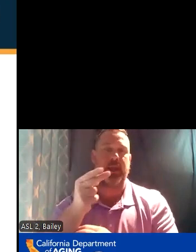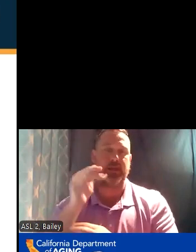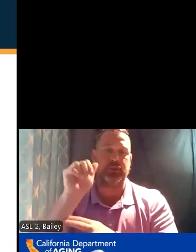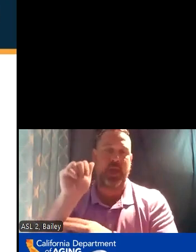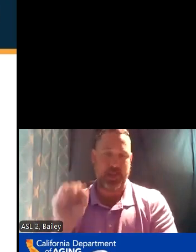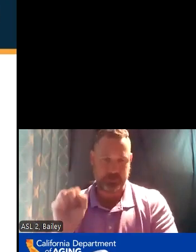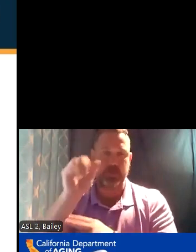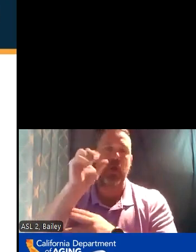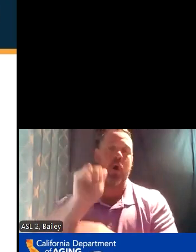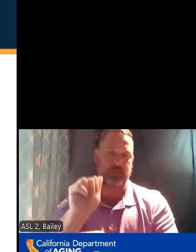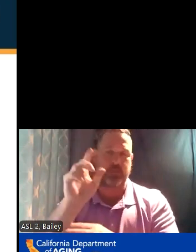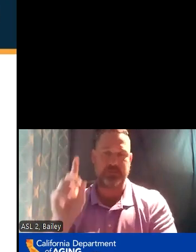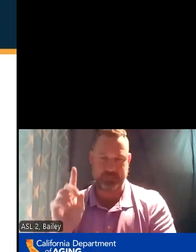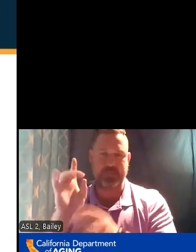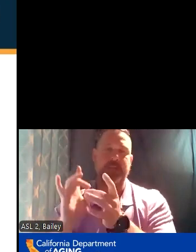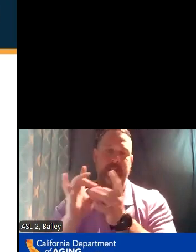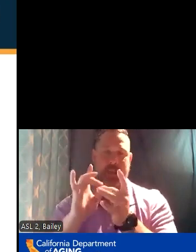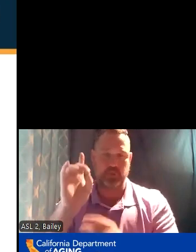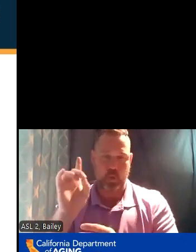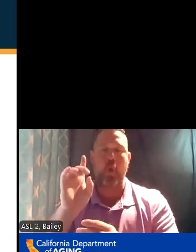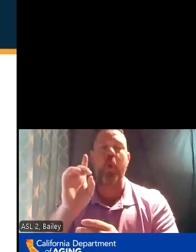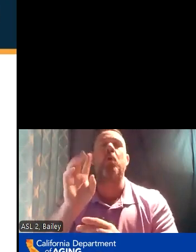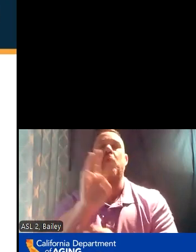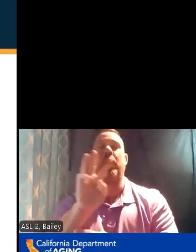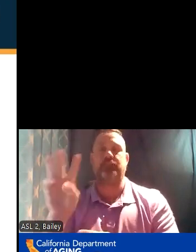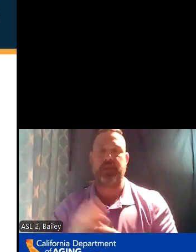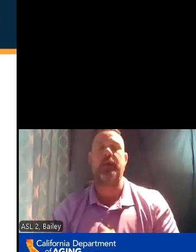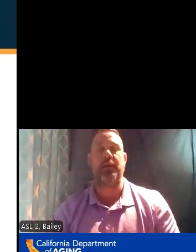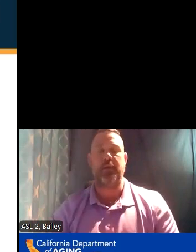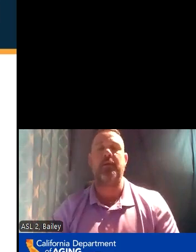and Related Disorder webpage. Next slide, please.